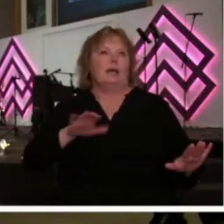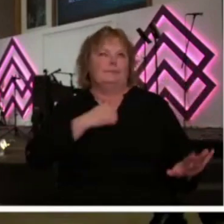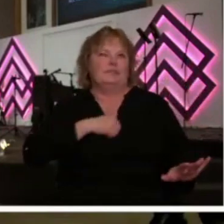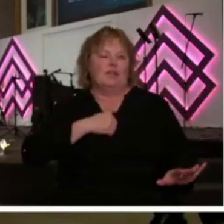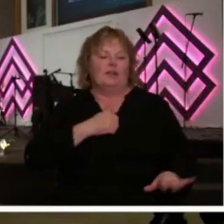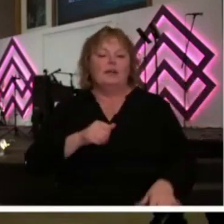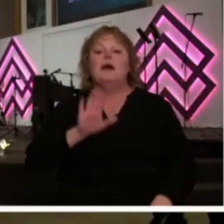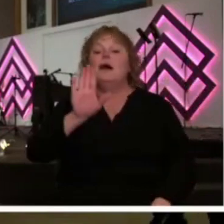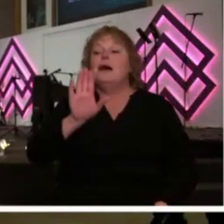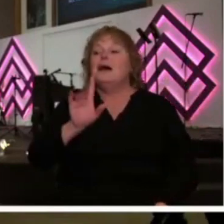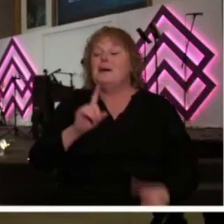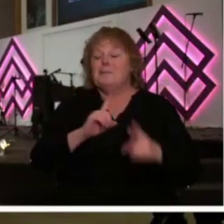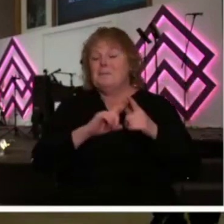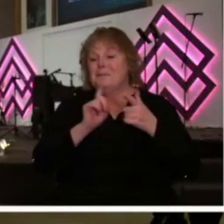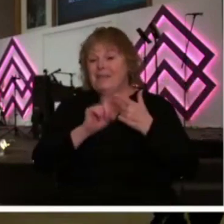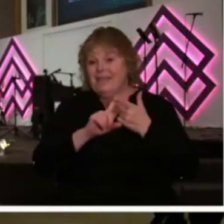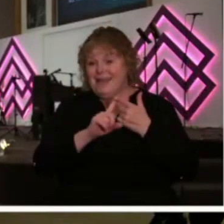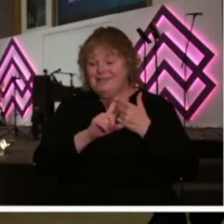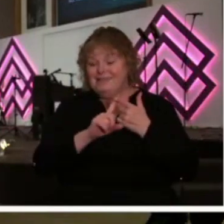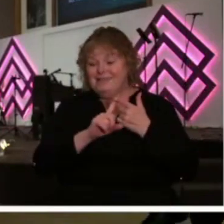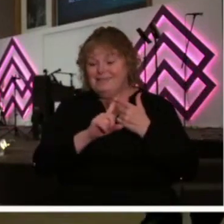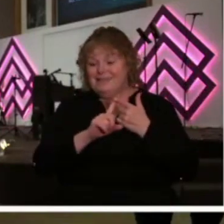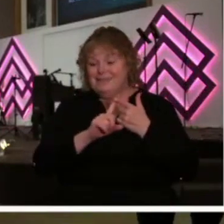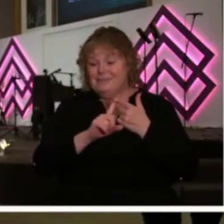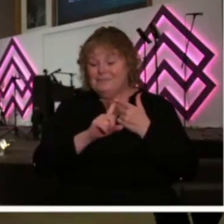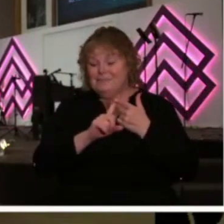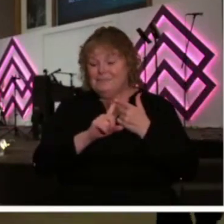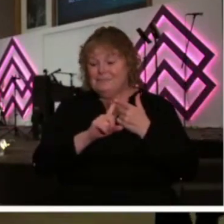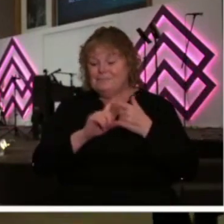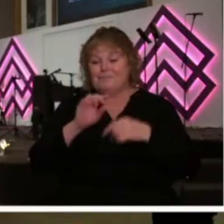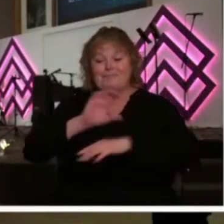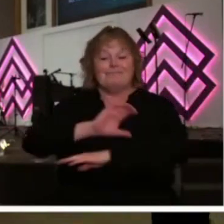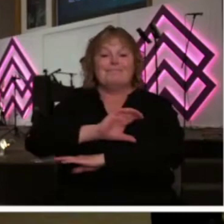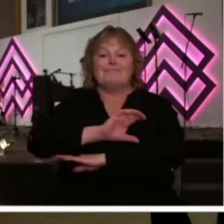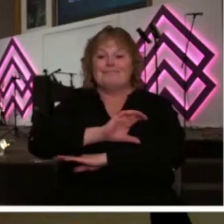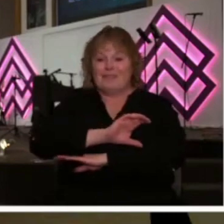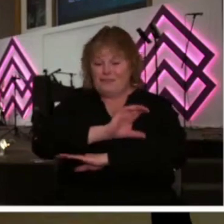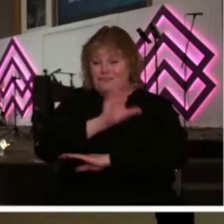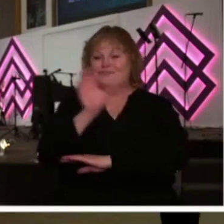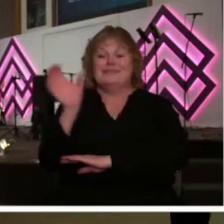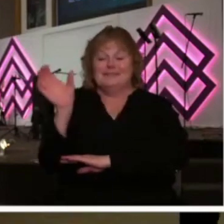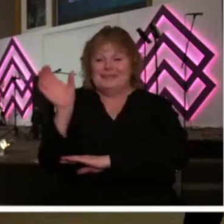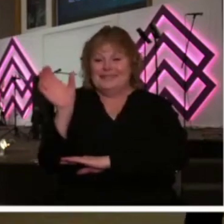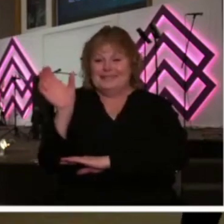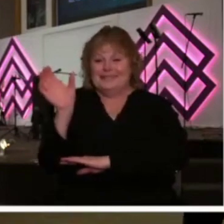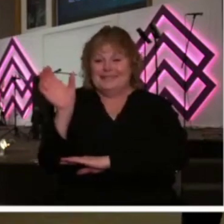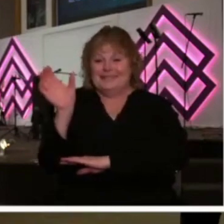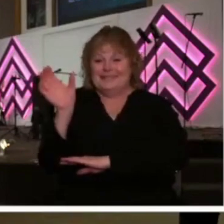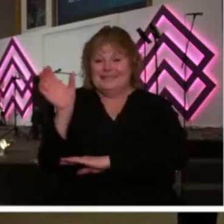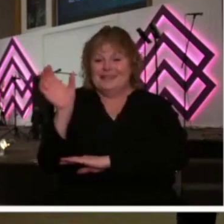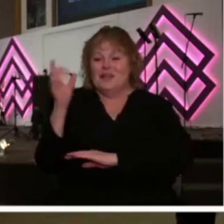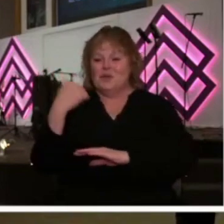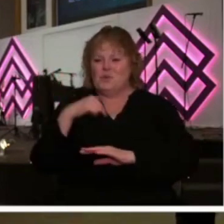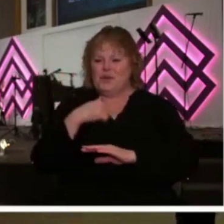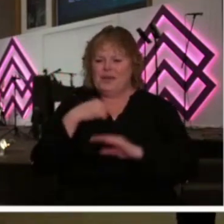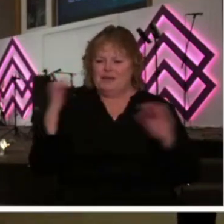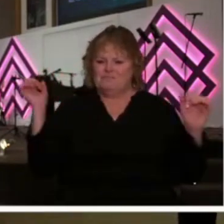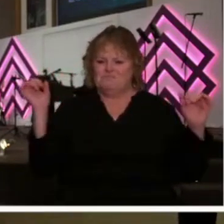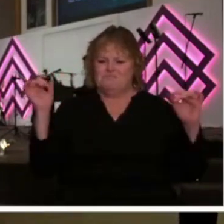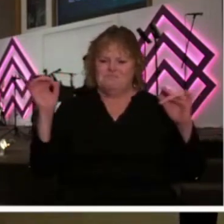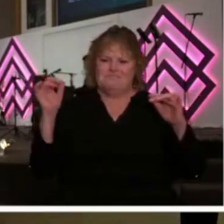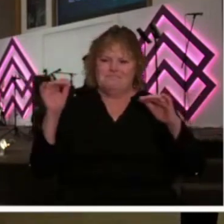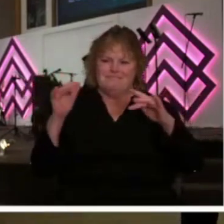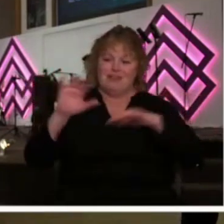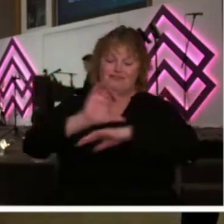I remember on Christmas, as we gathered around the tree at that Christmas, that there was one really, really,